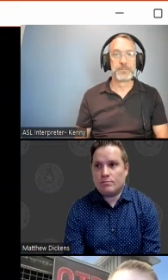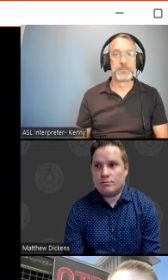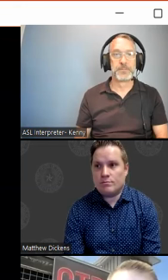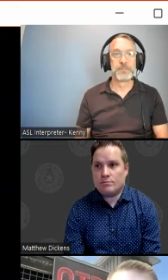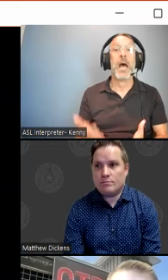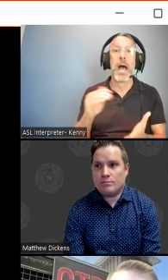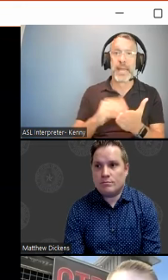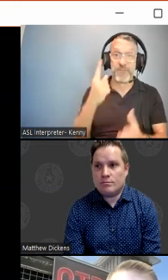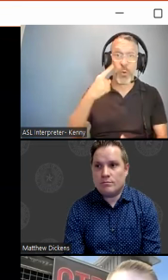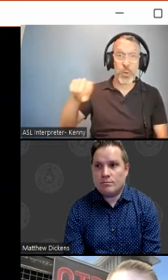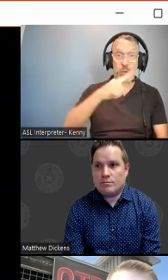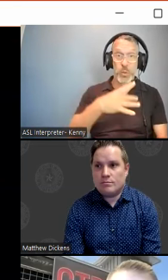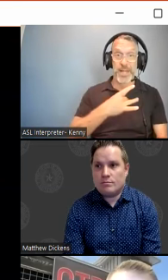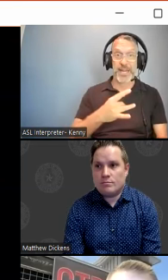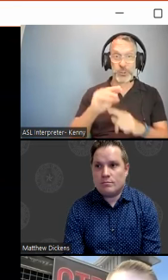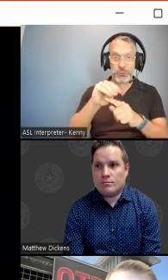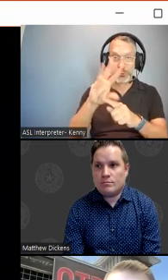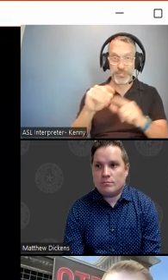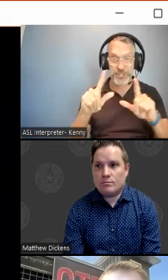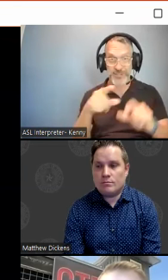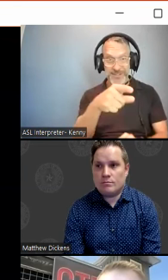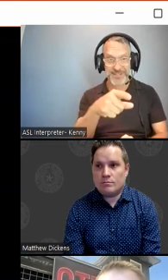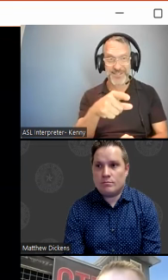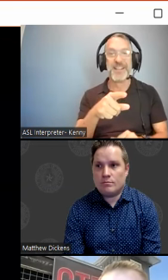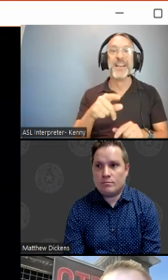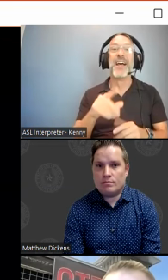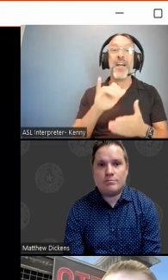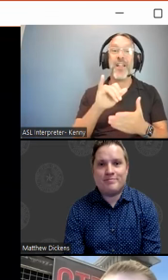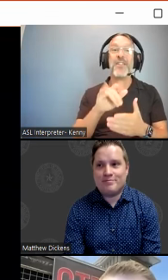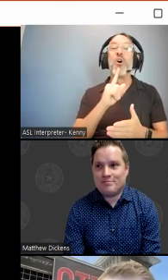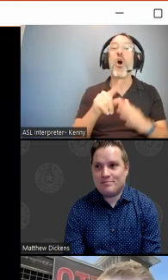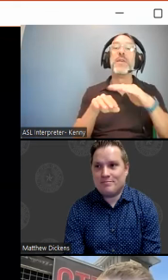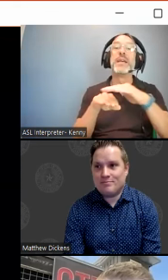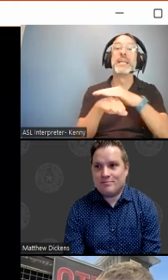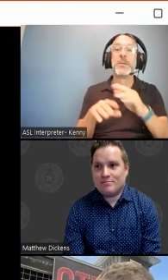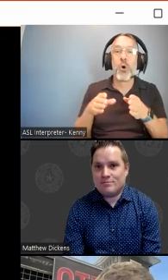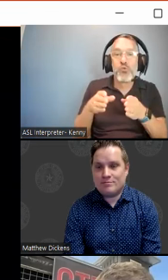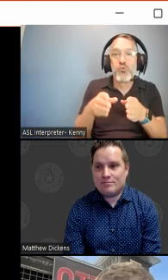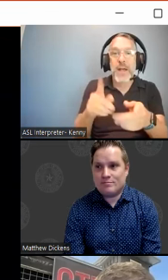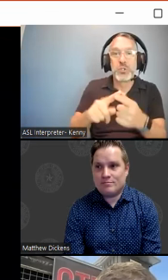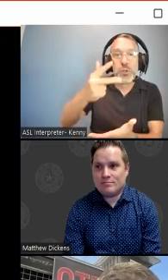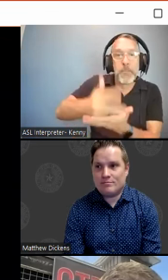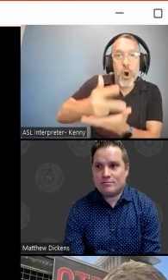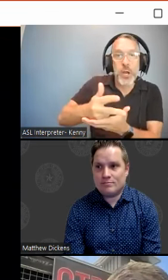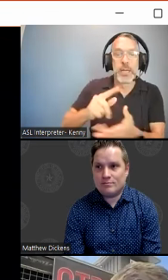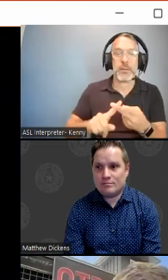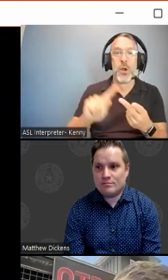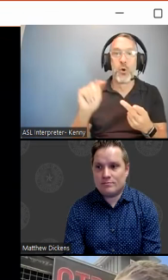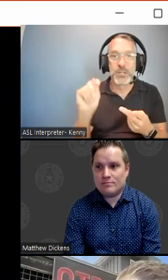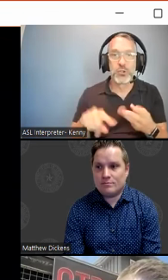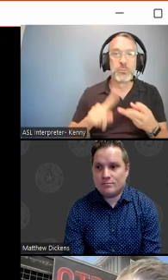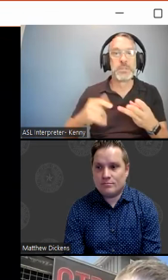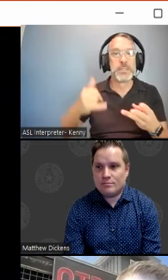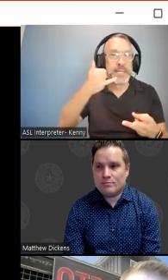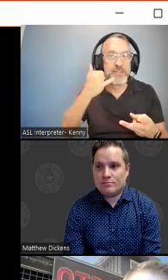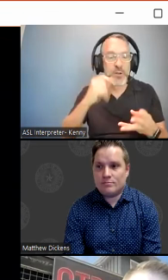Again, for those that like to take screenshots, the path of travel elements are the accessible route to the parking, restrooms, telephones, and